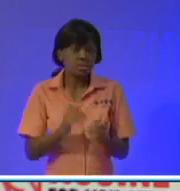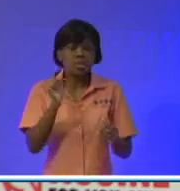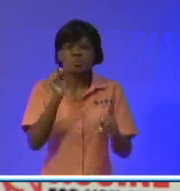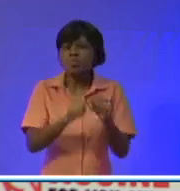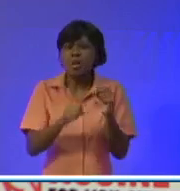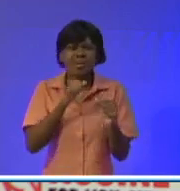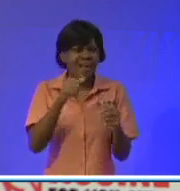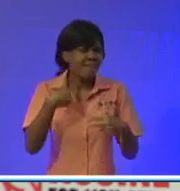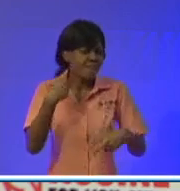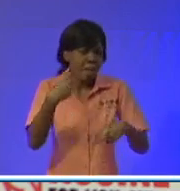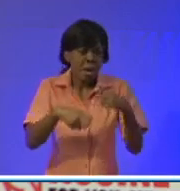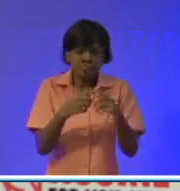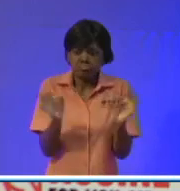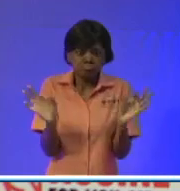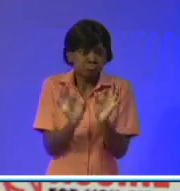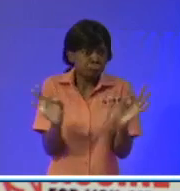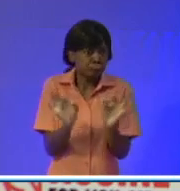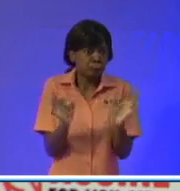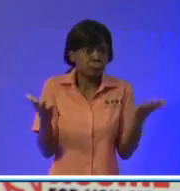that we have